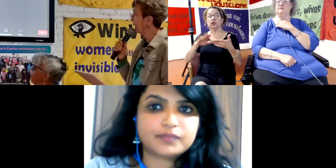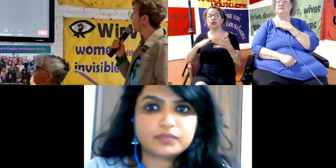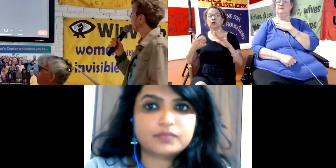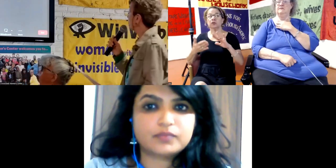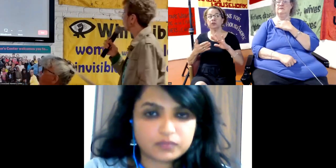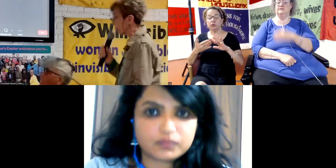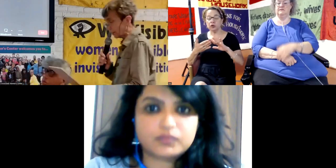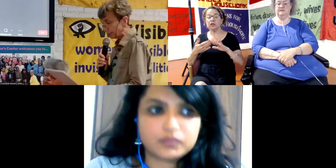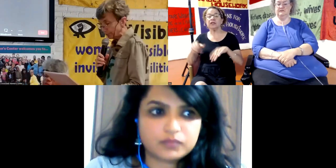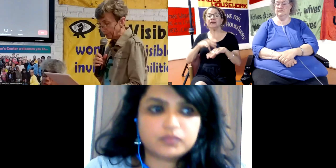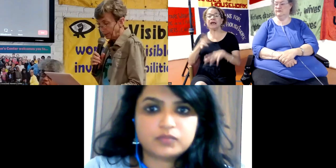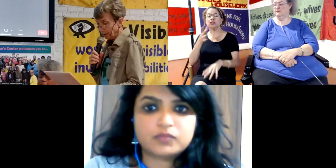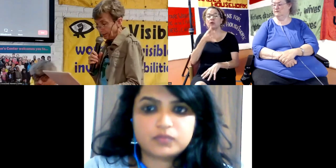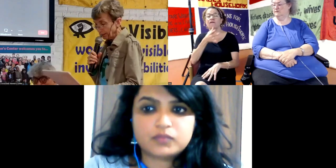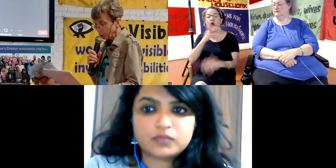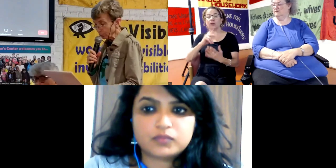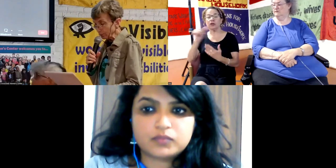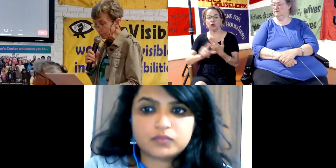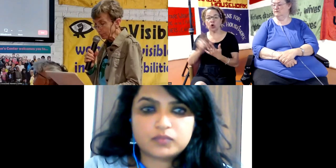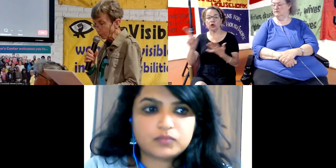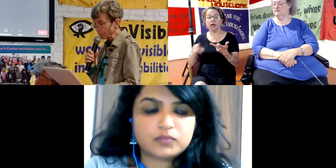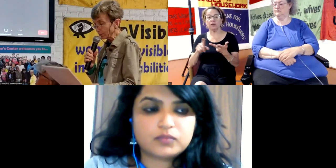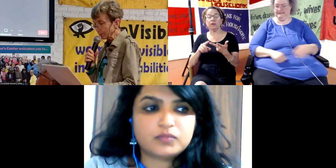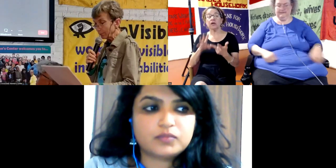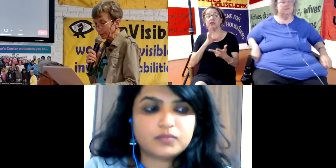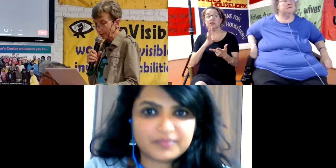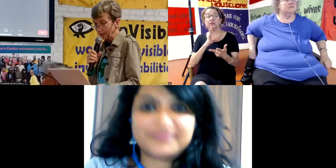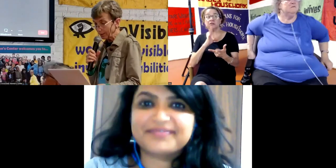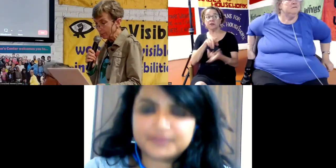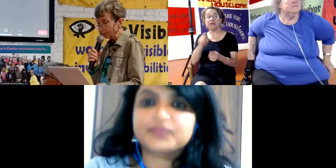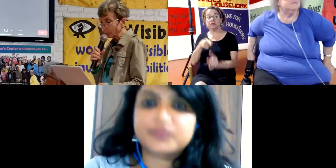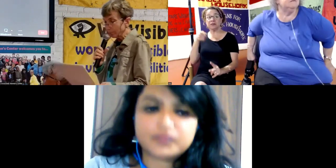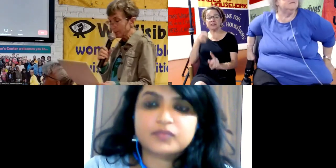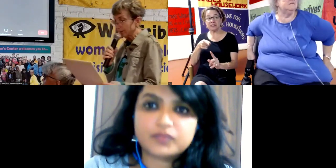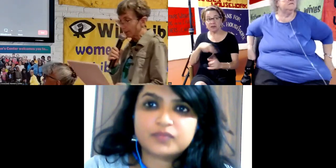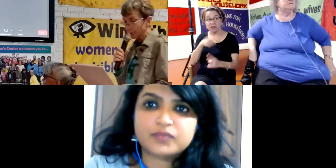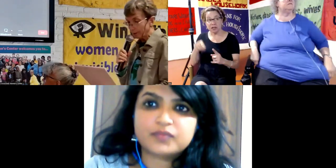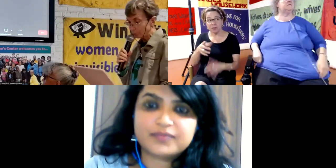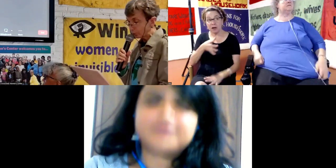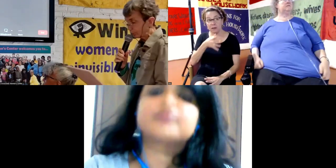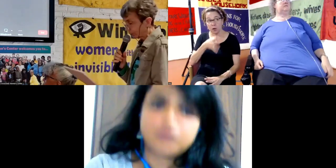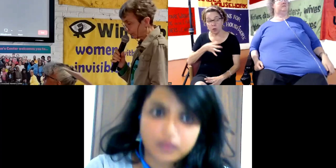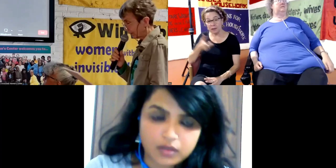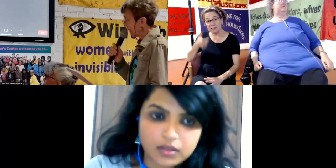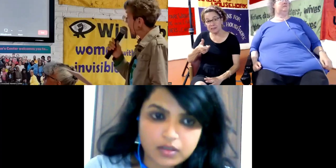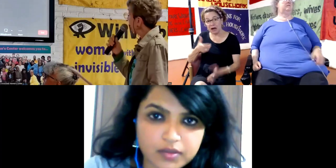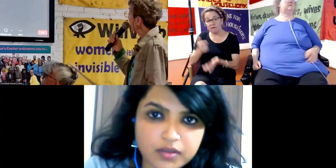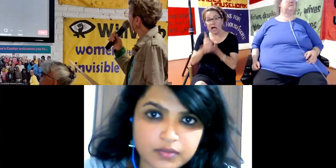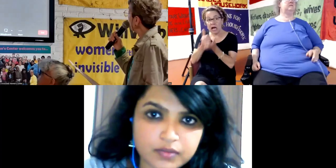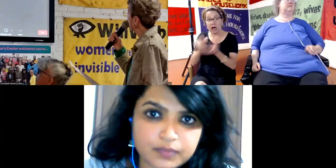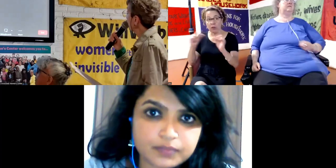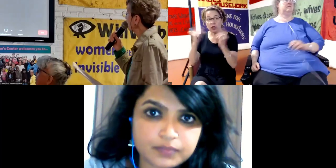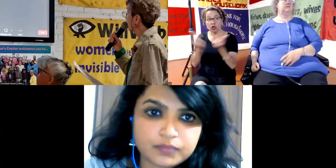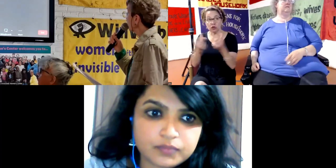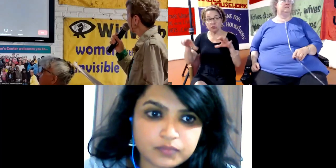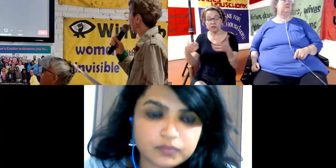Natural Farming Program. And she will speak more specifically about the women's self-help groups